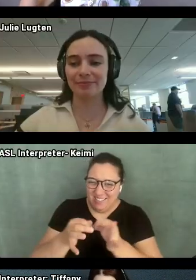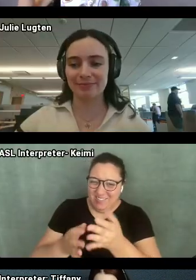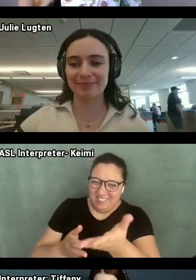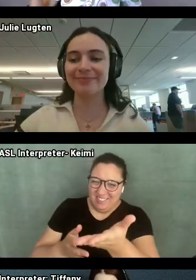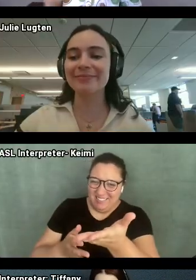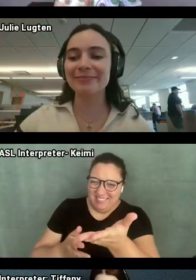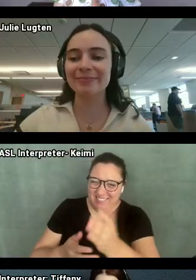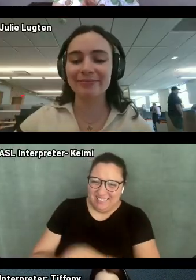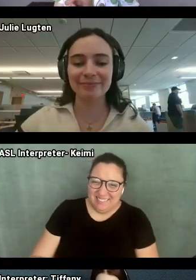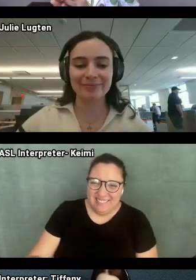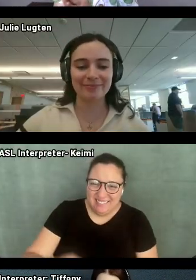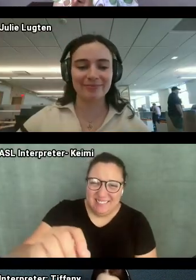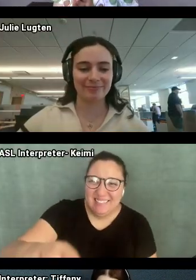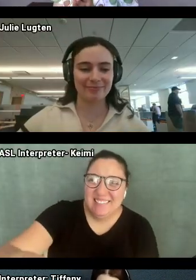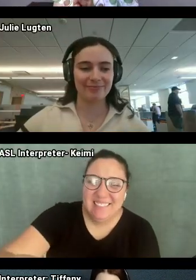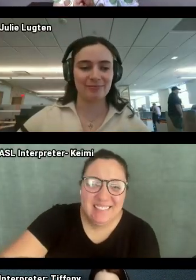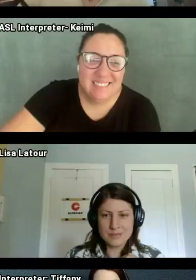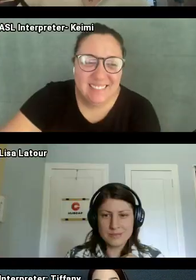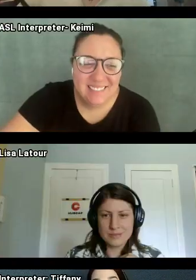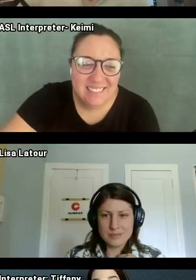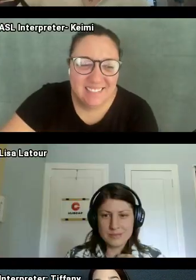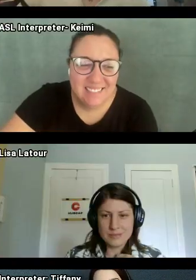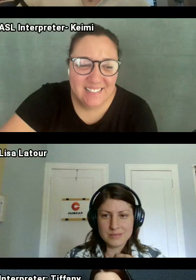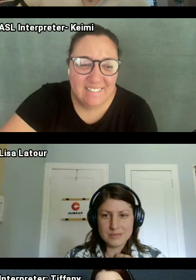Totally. And I will say, Jimena, this is